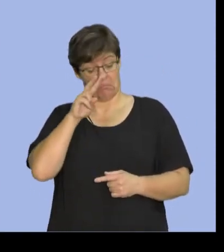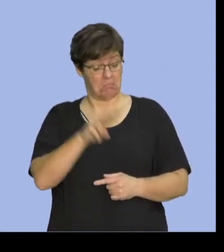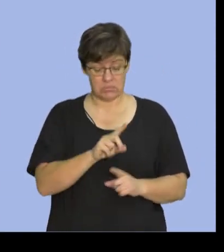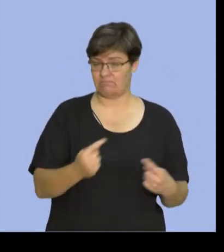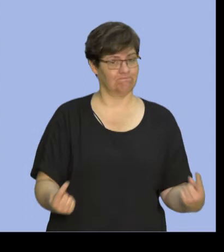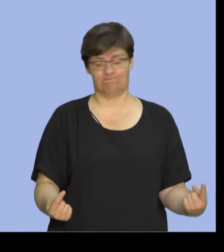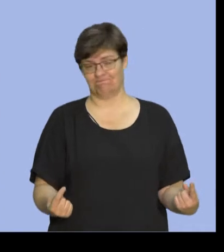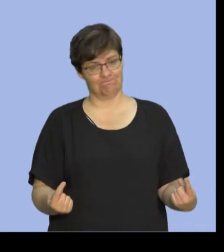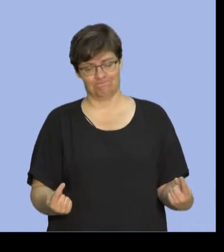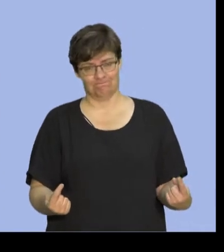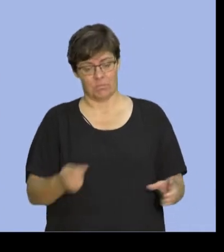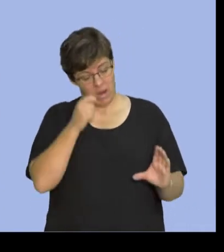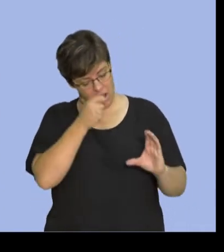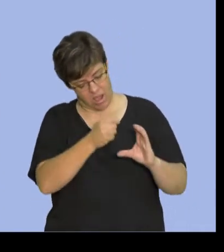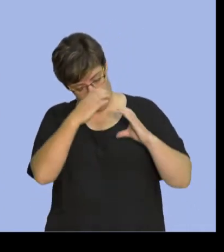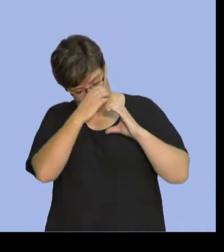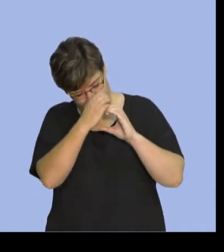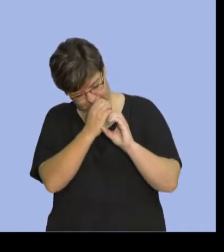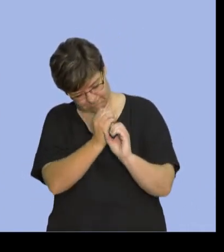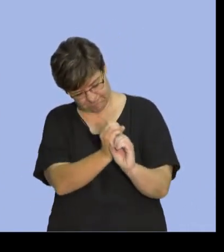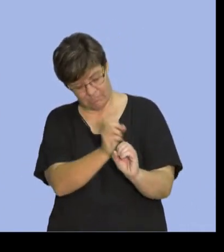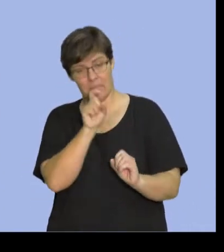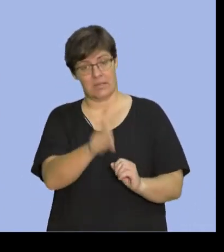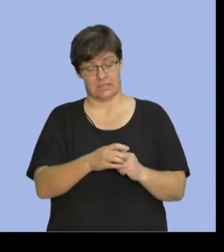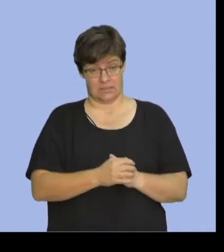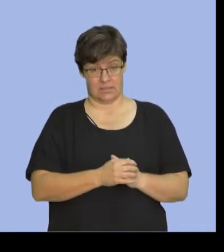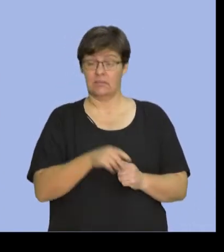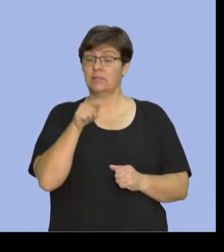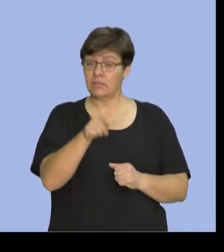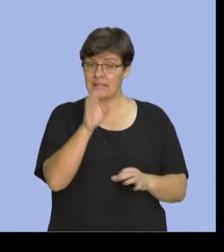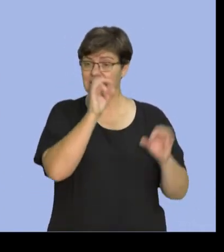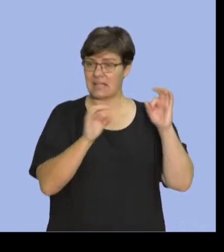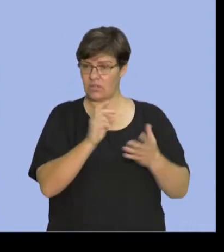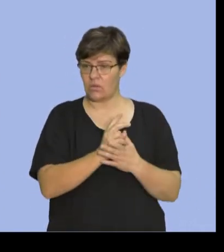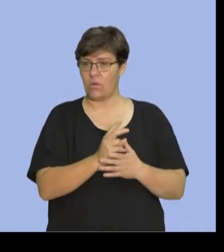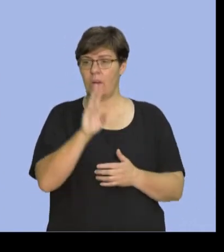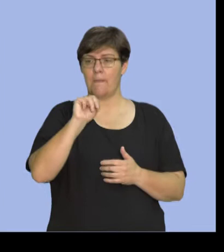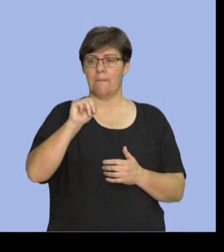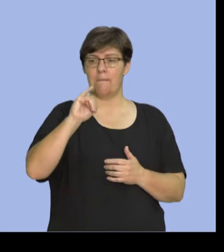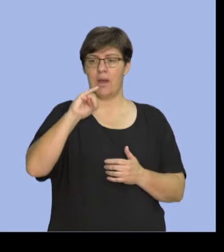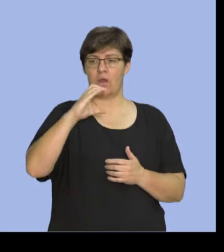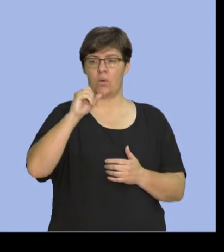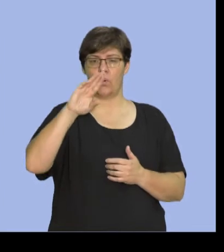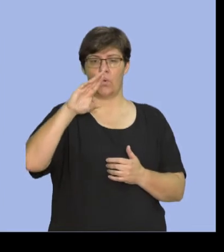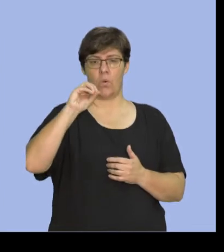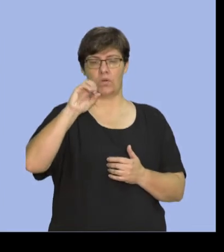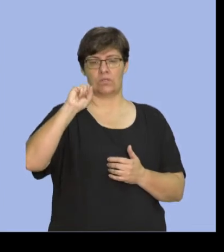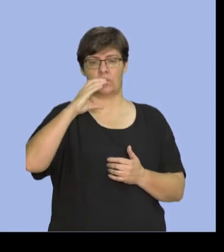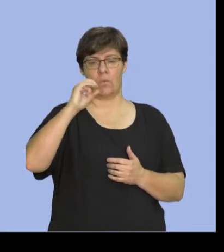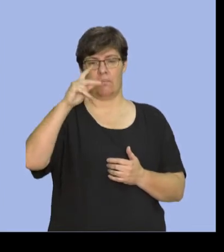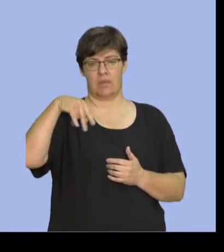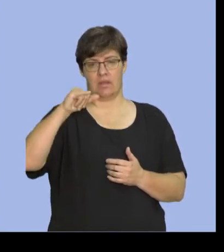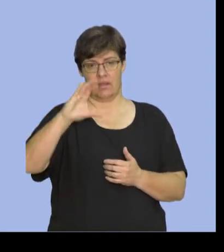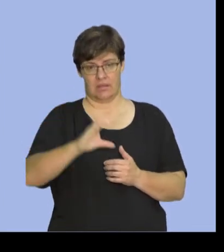without a magnifying equipment. We refer to these cells as being microscopic. So